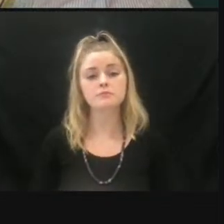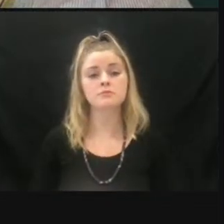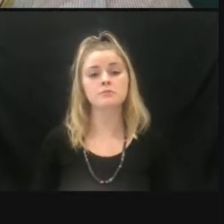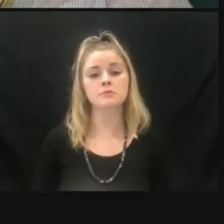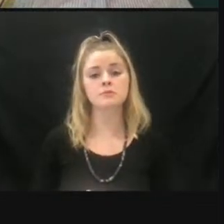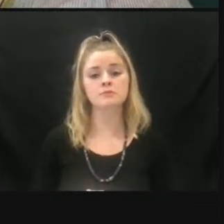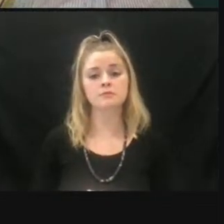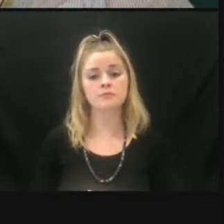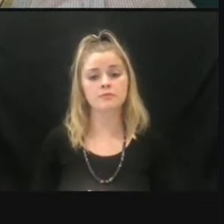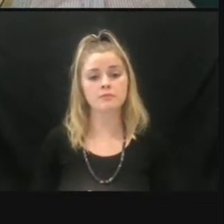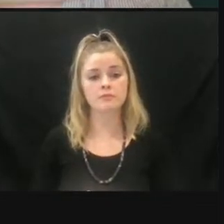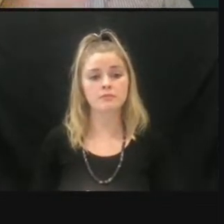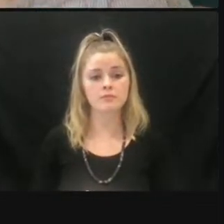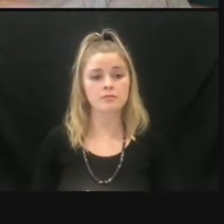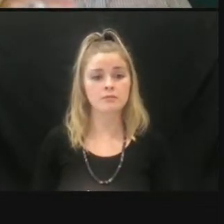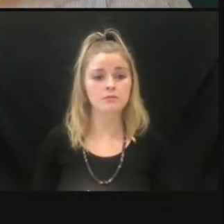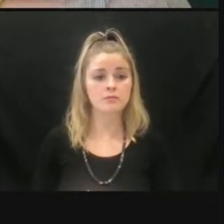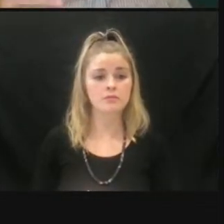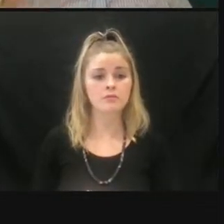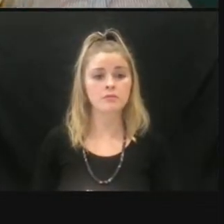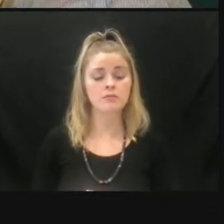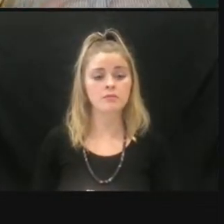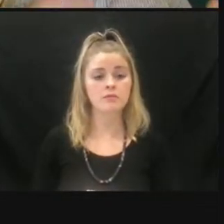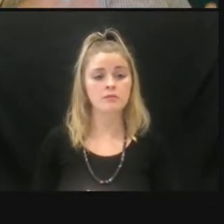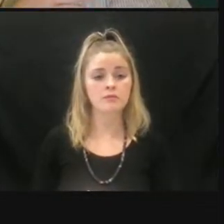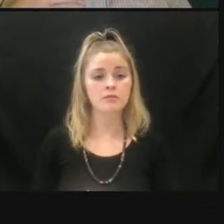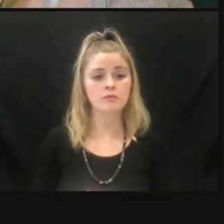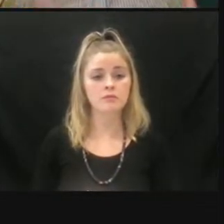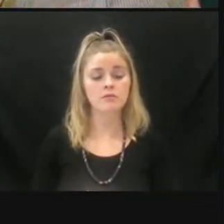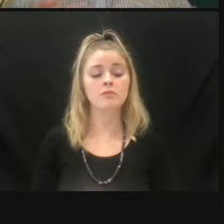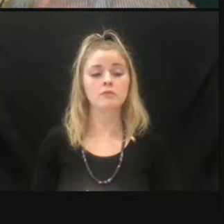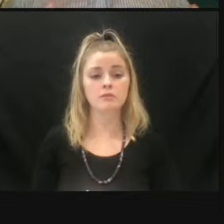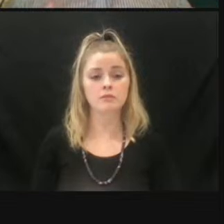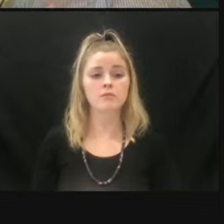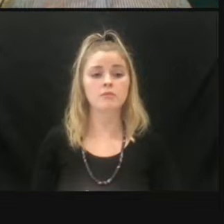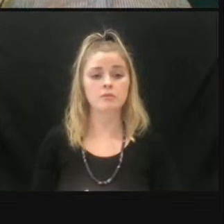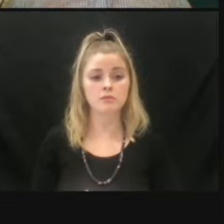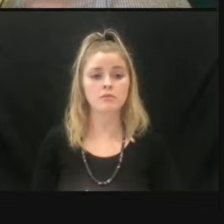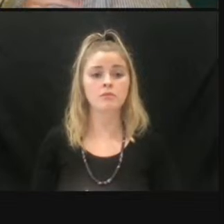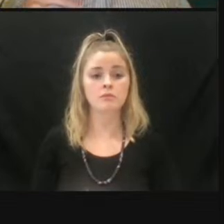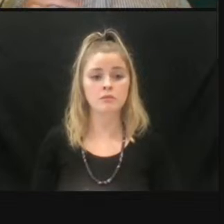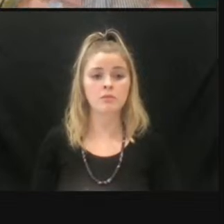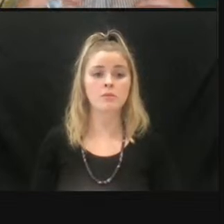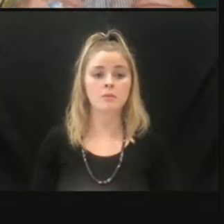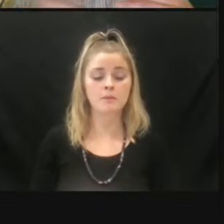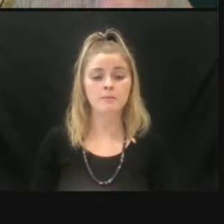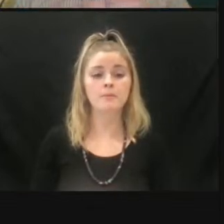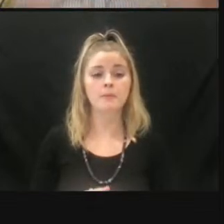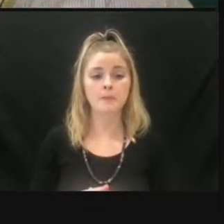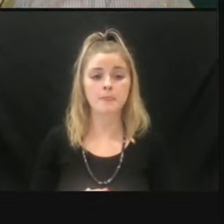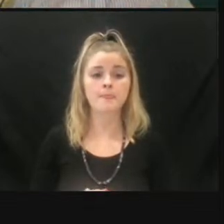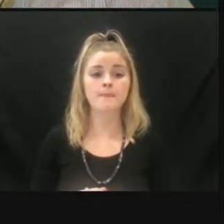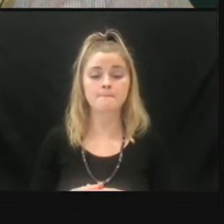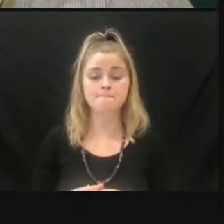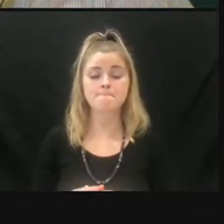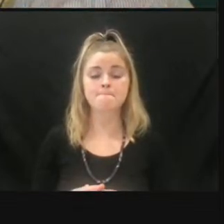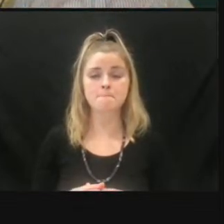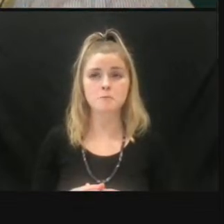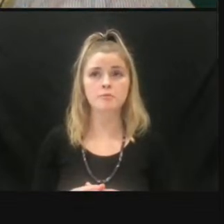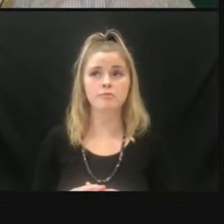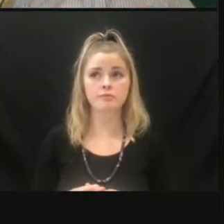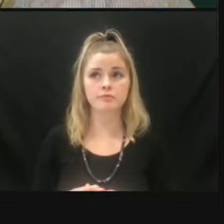while, was that they were kind of limiting with the conversations we could have. And so by having